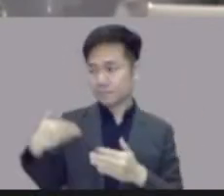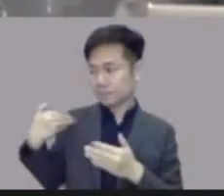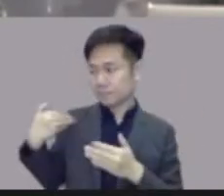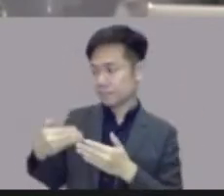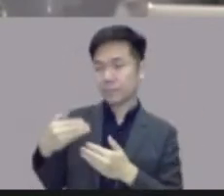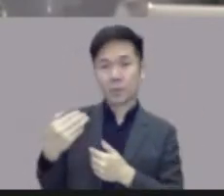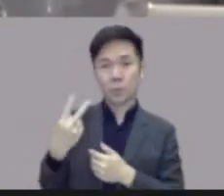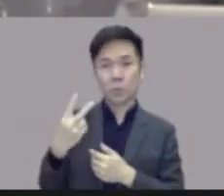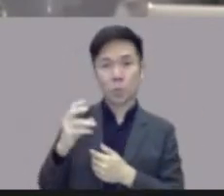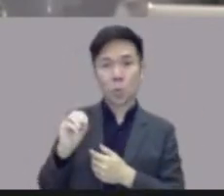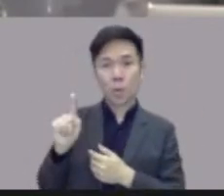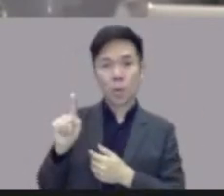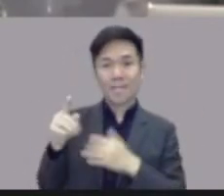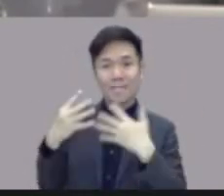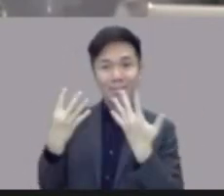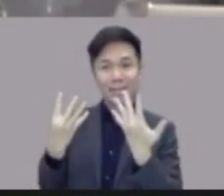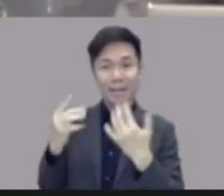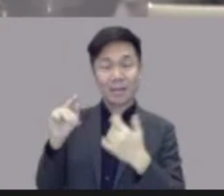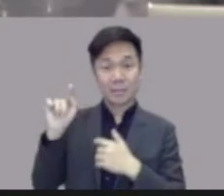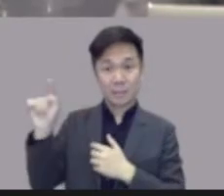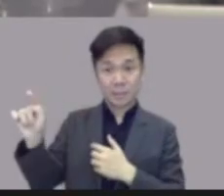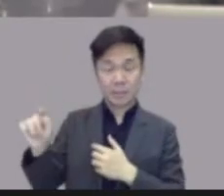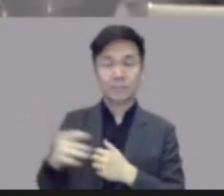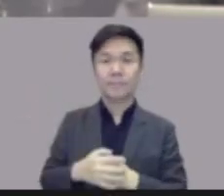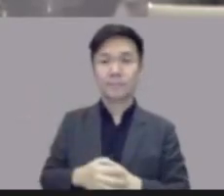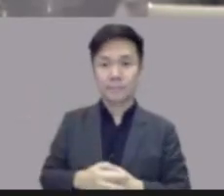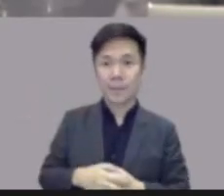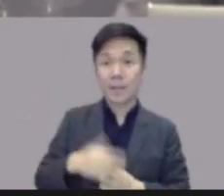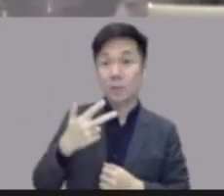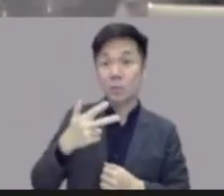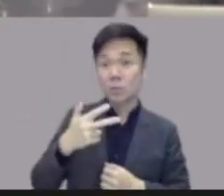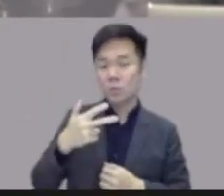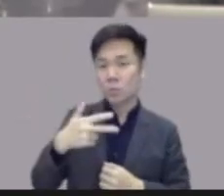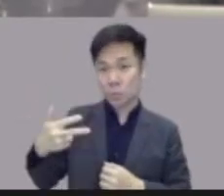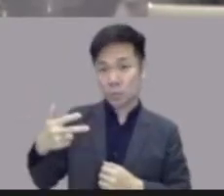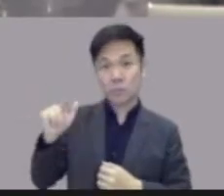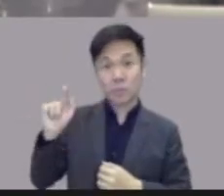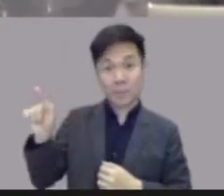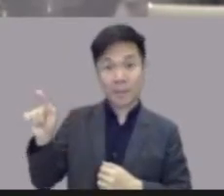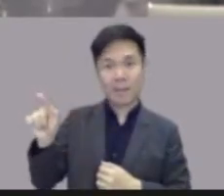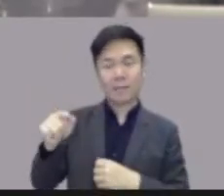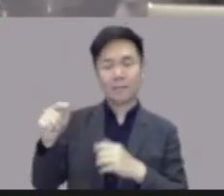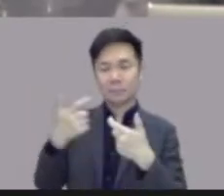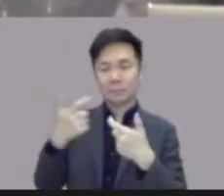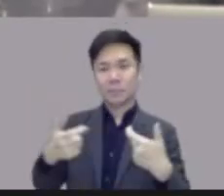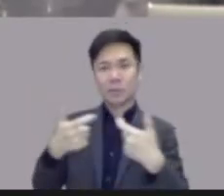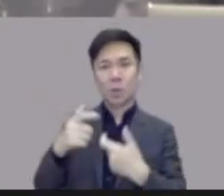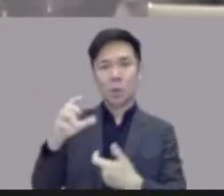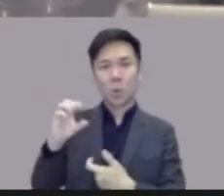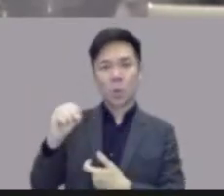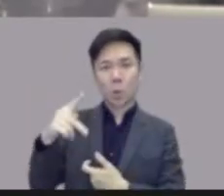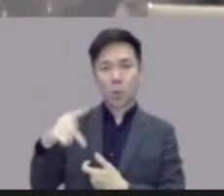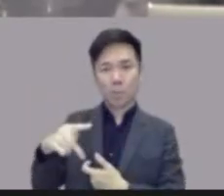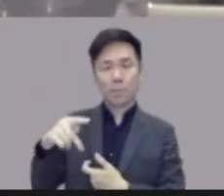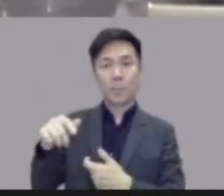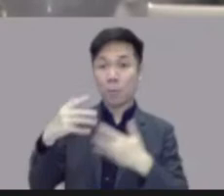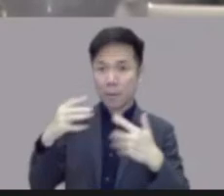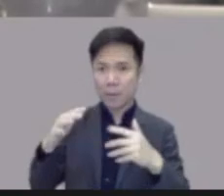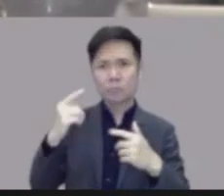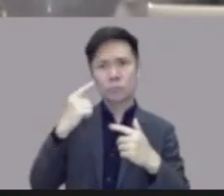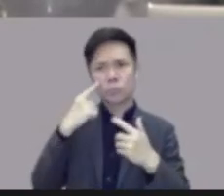cop where it emerged by a proposal of iucn since then the discussion has